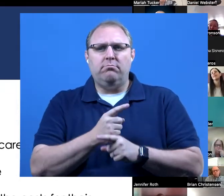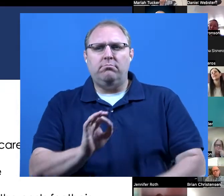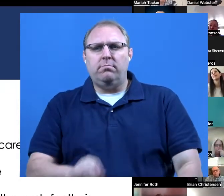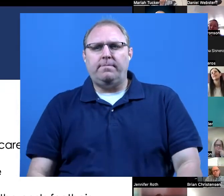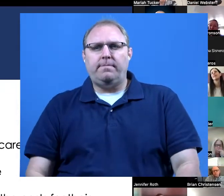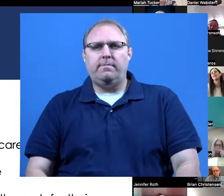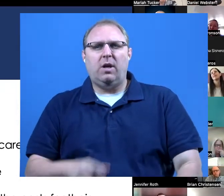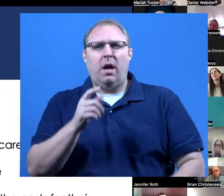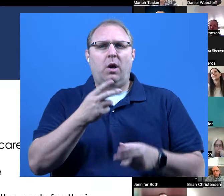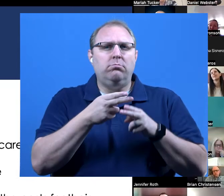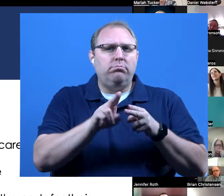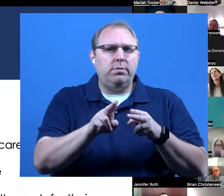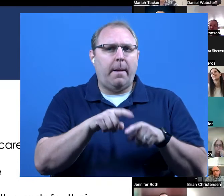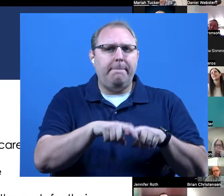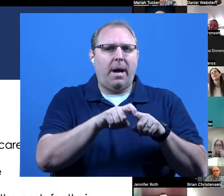screen.